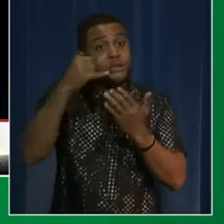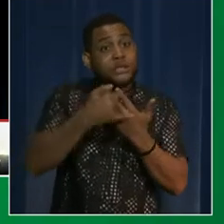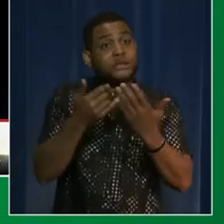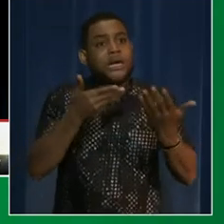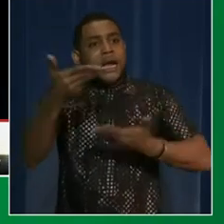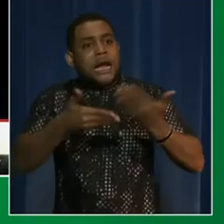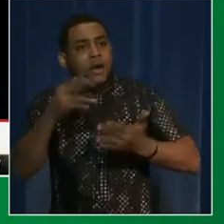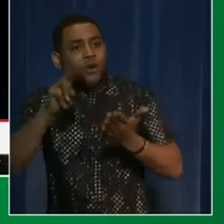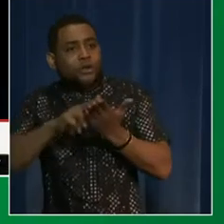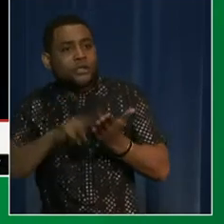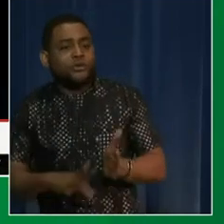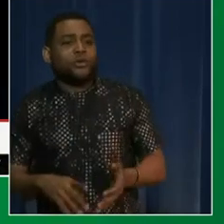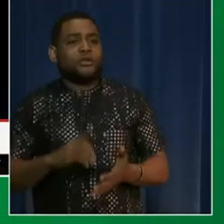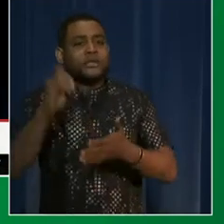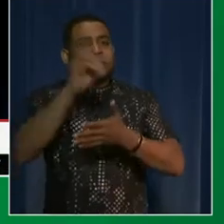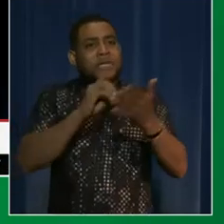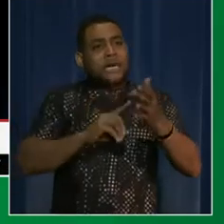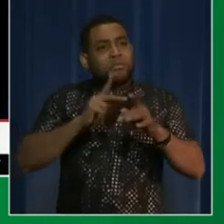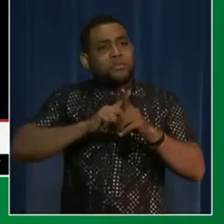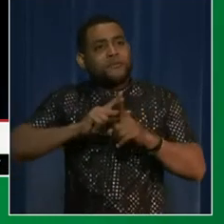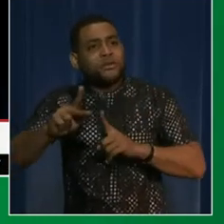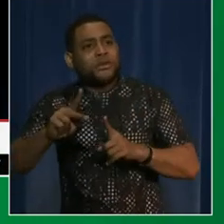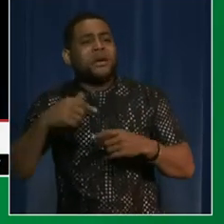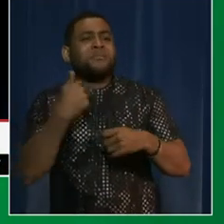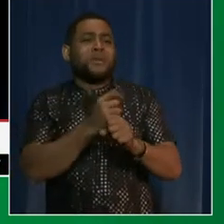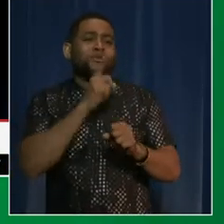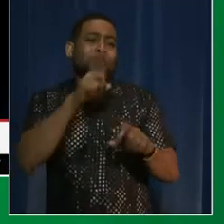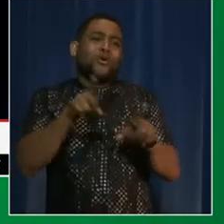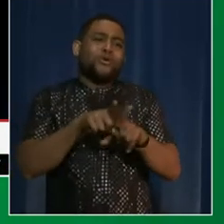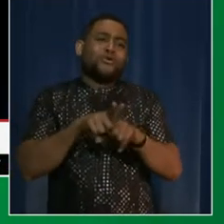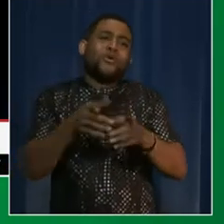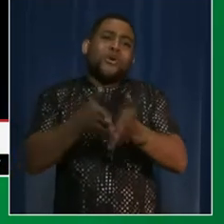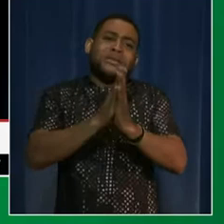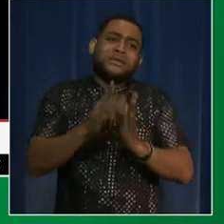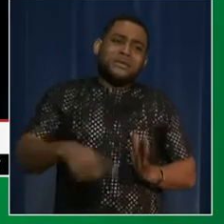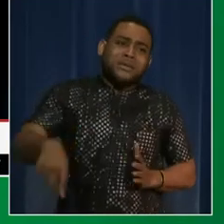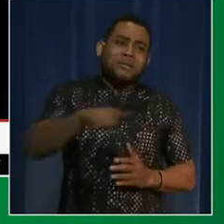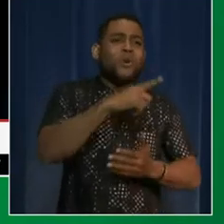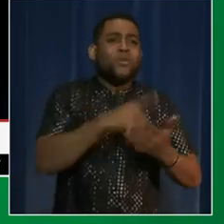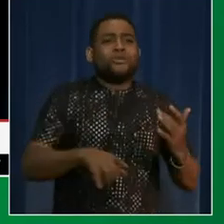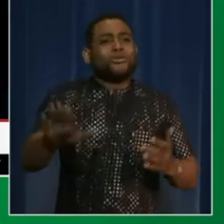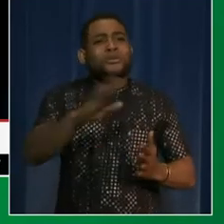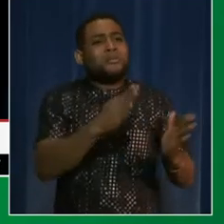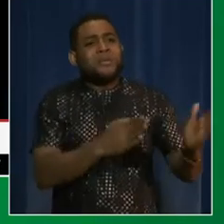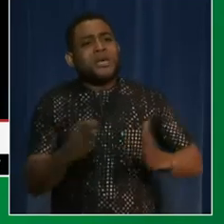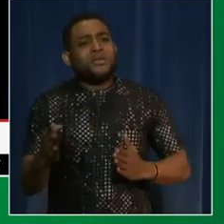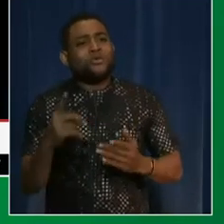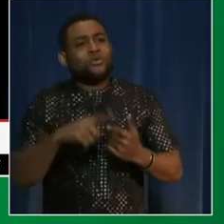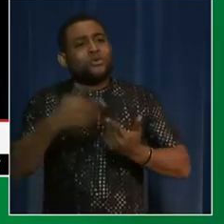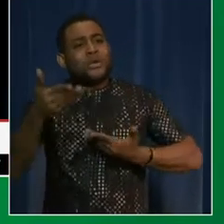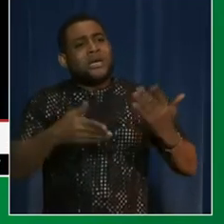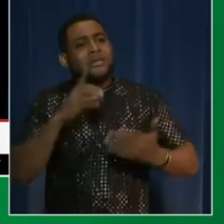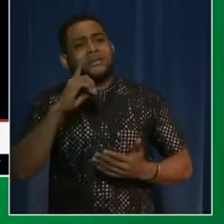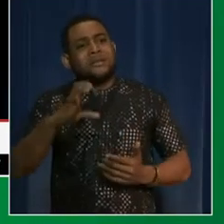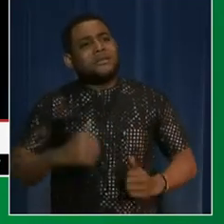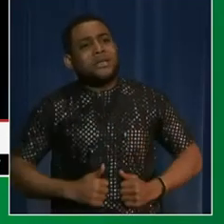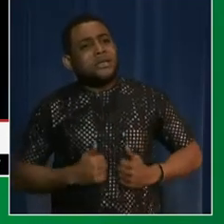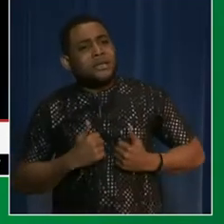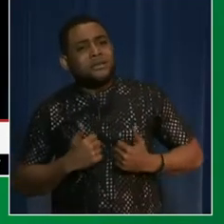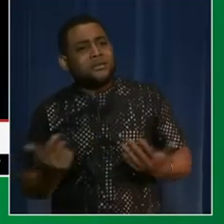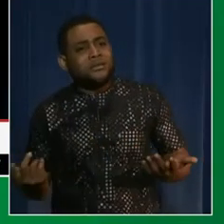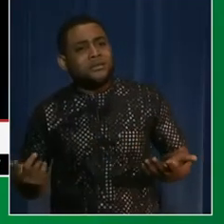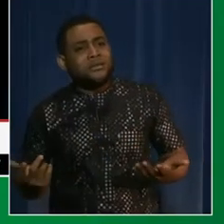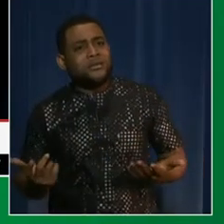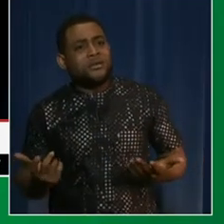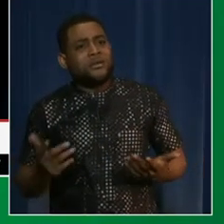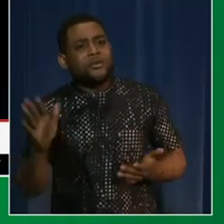design professionals, that you're also asking them what is their plan to hire DC residents.